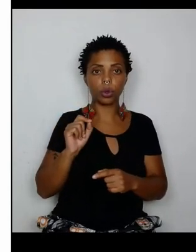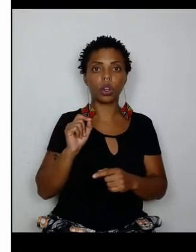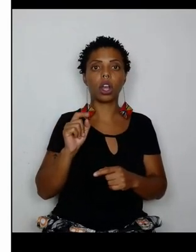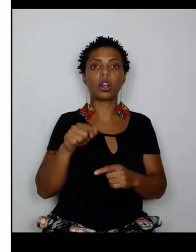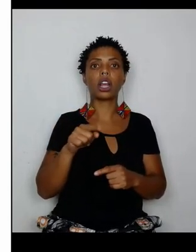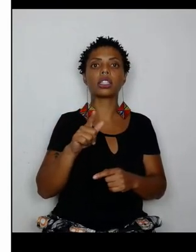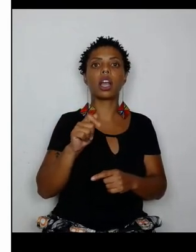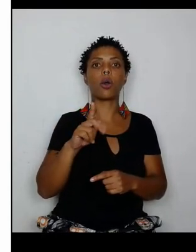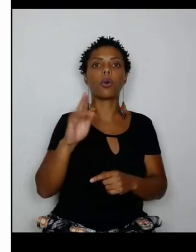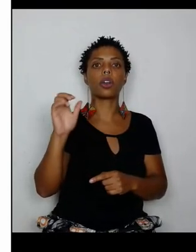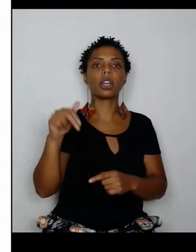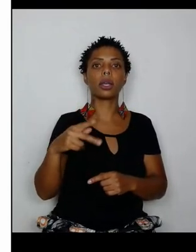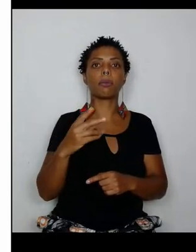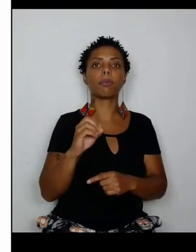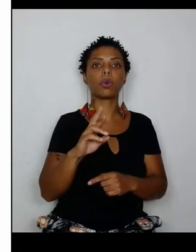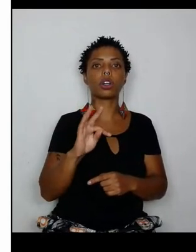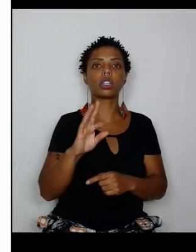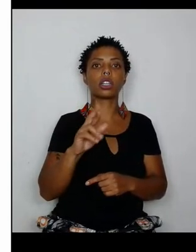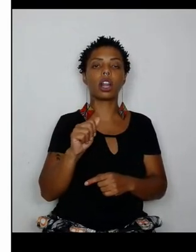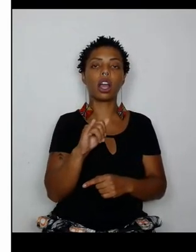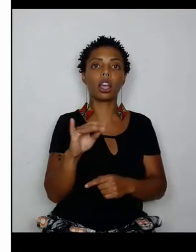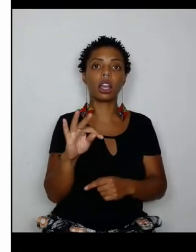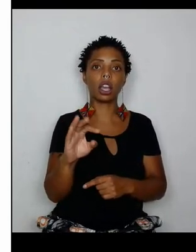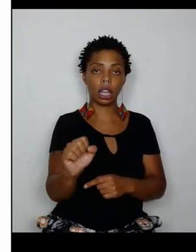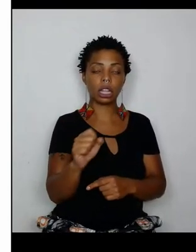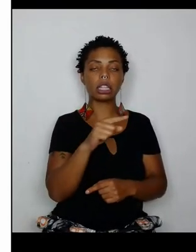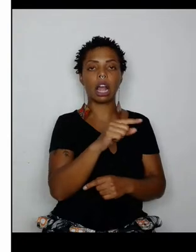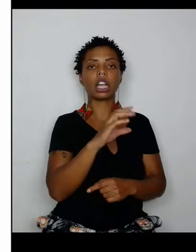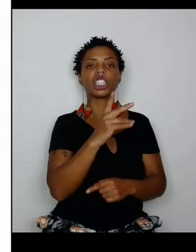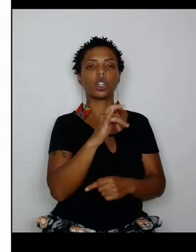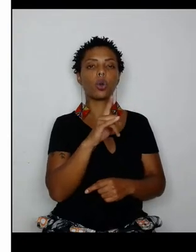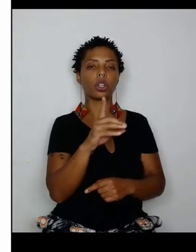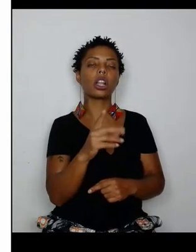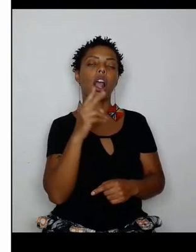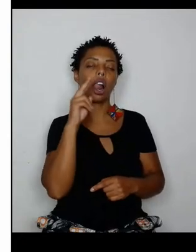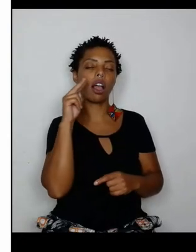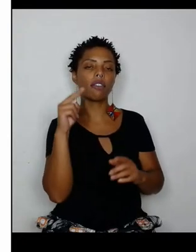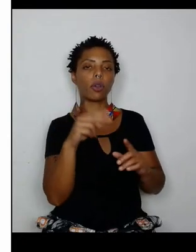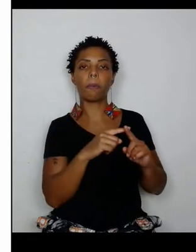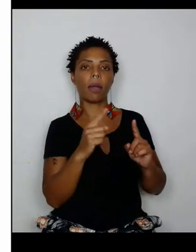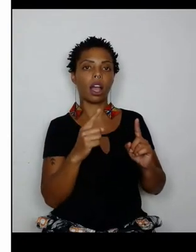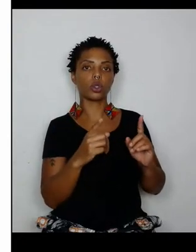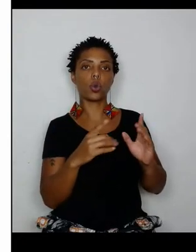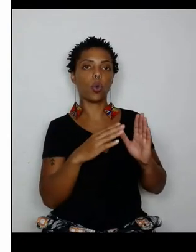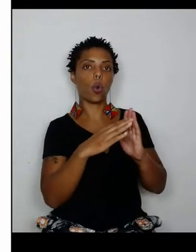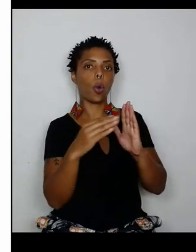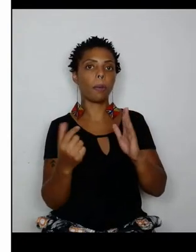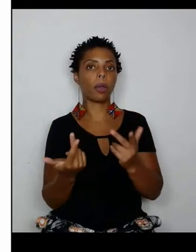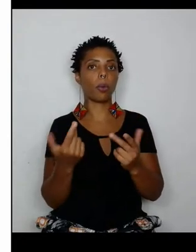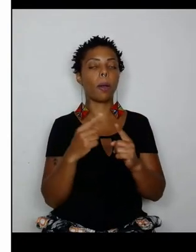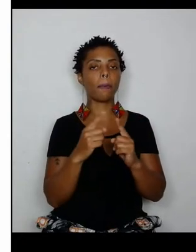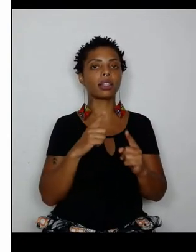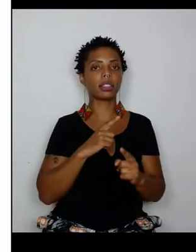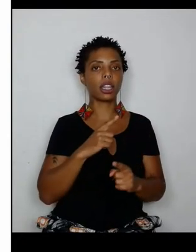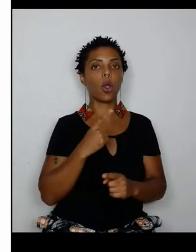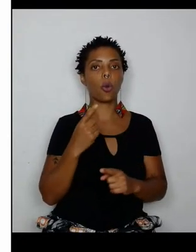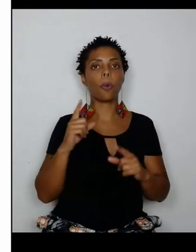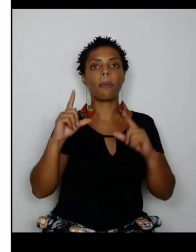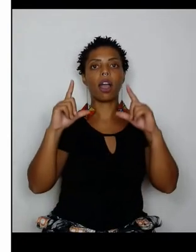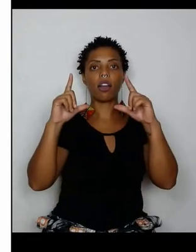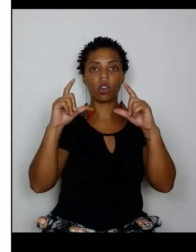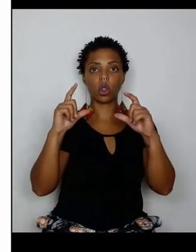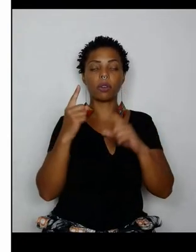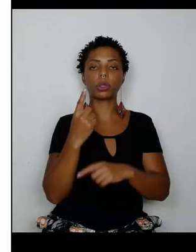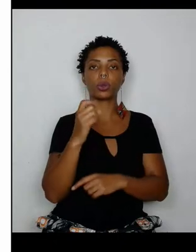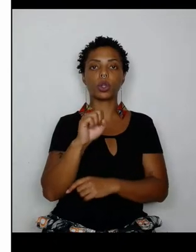child's notes but does not reproduce the existence of an 1897 photograph of a young woman in the musee de tahiti